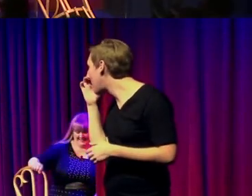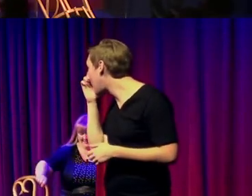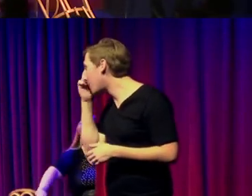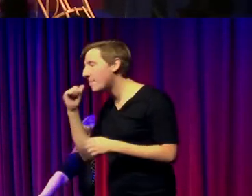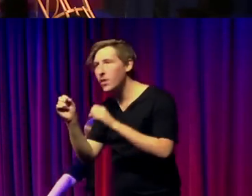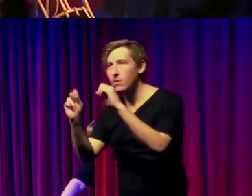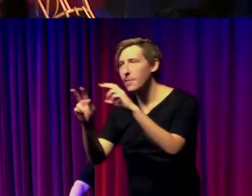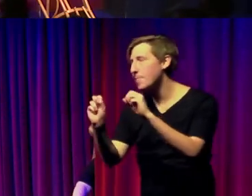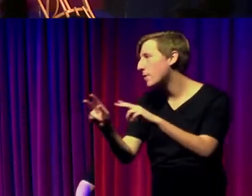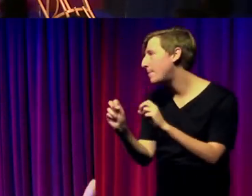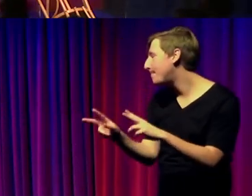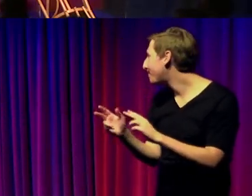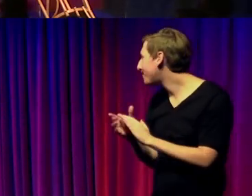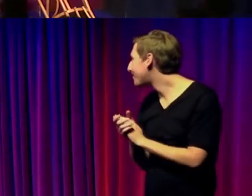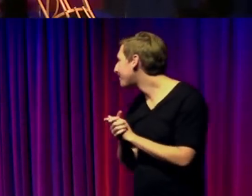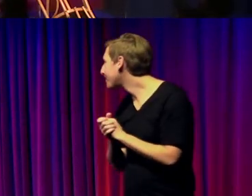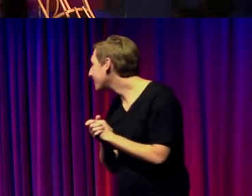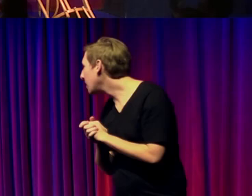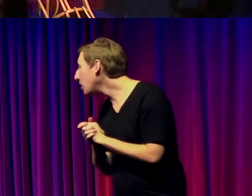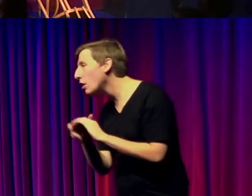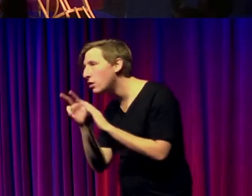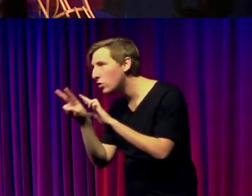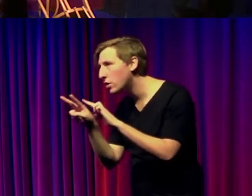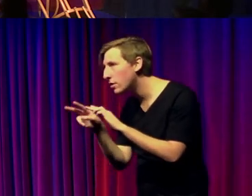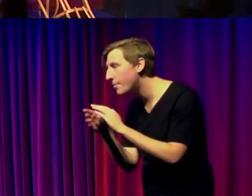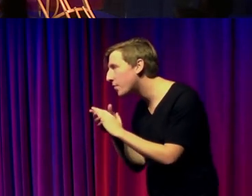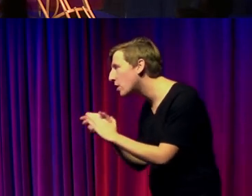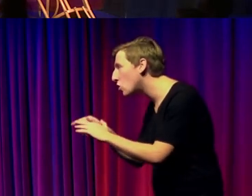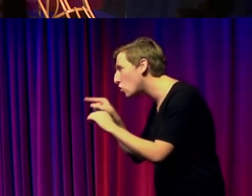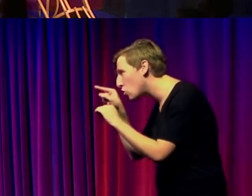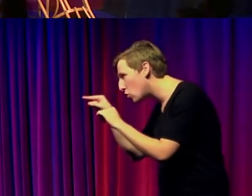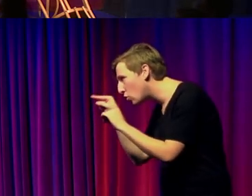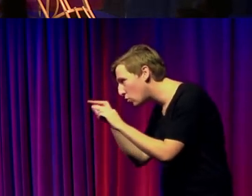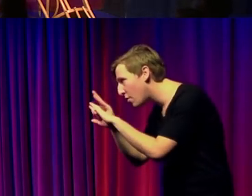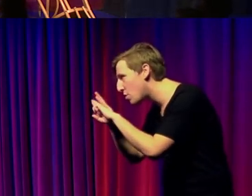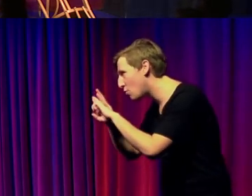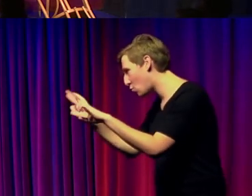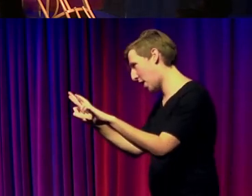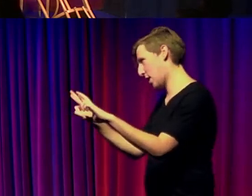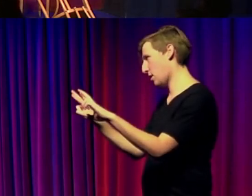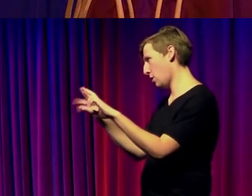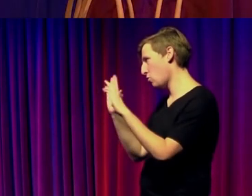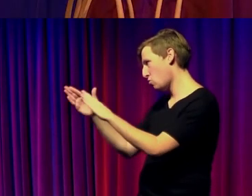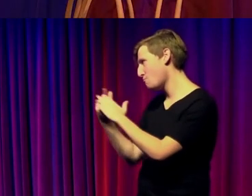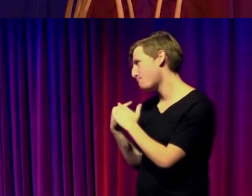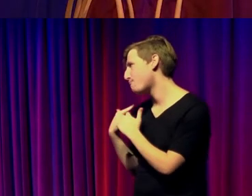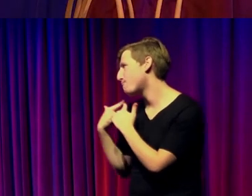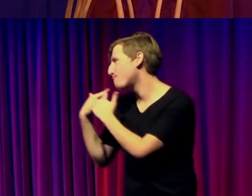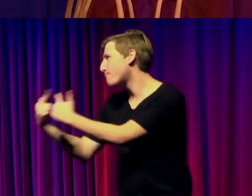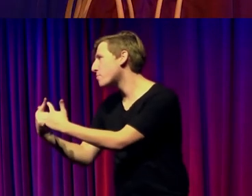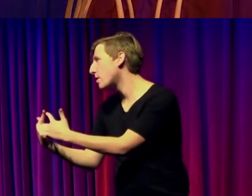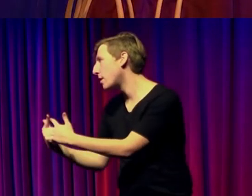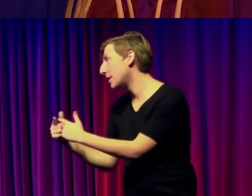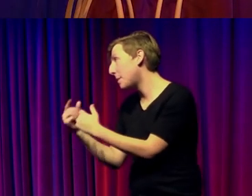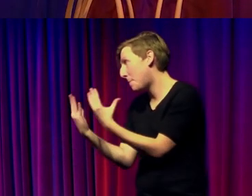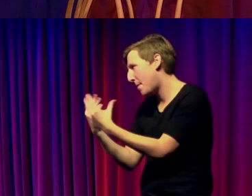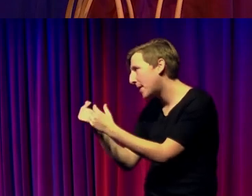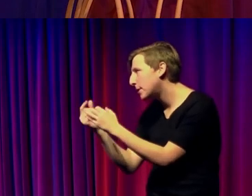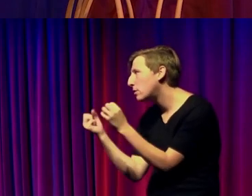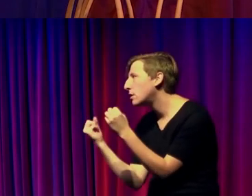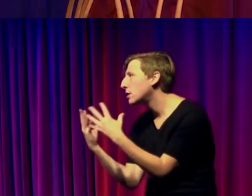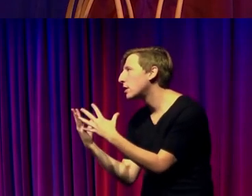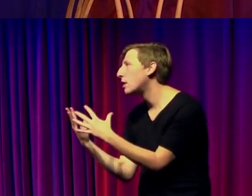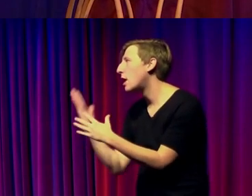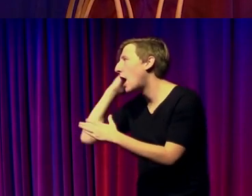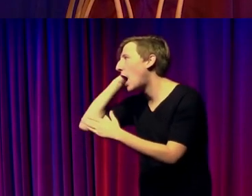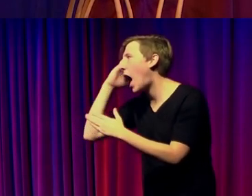All right, okay, all right. Look, you've been ready to do this your whole life. It might get a little scary. I'm gonna go